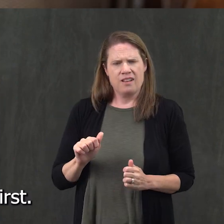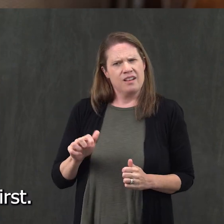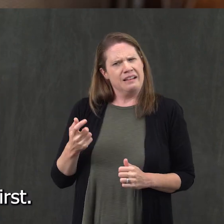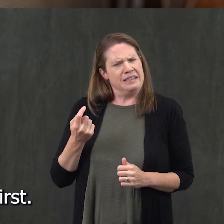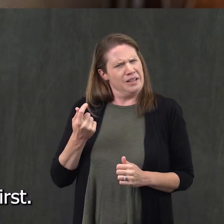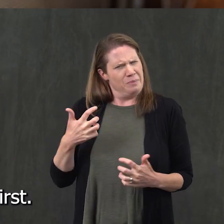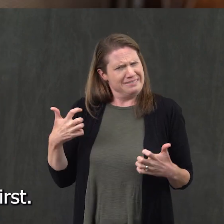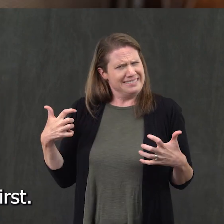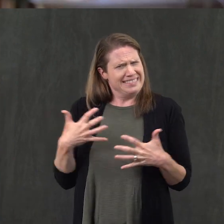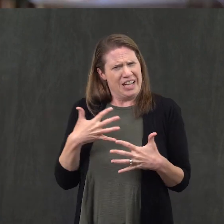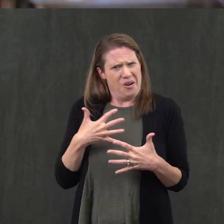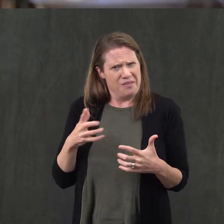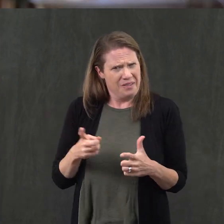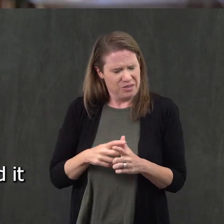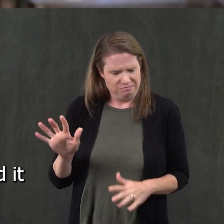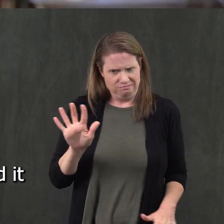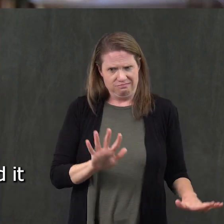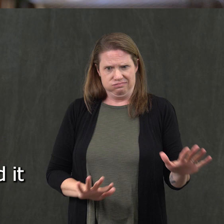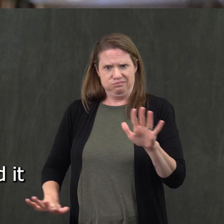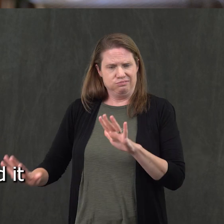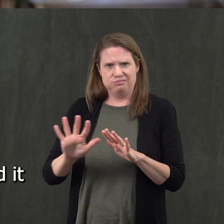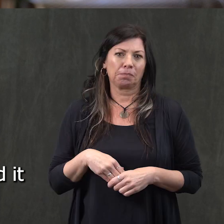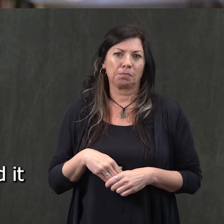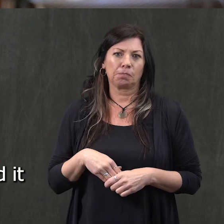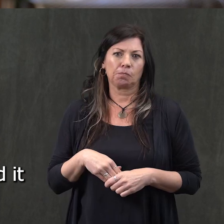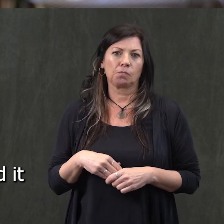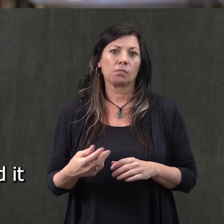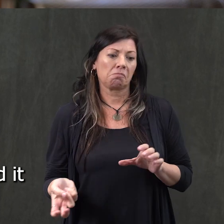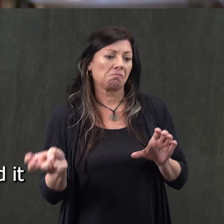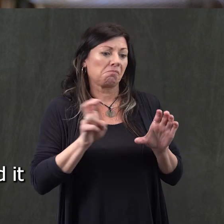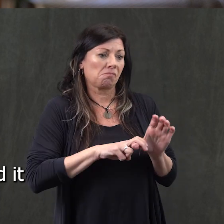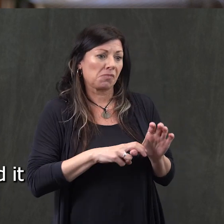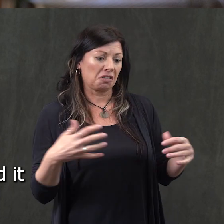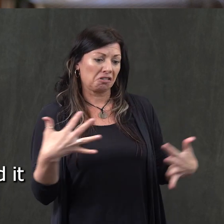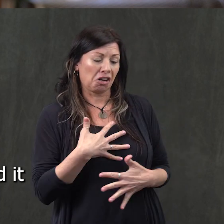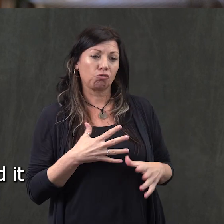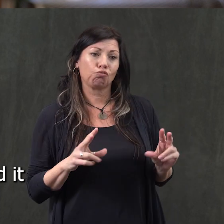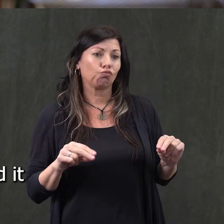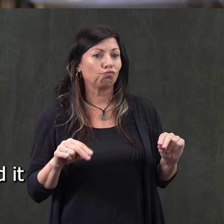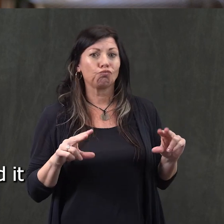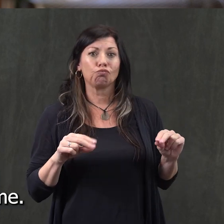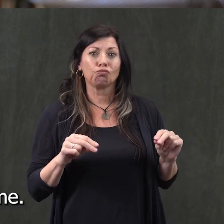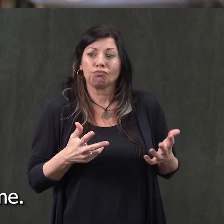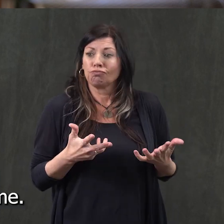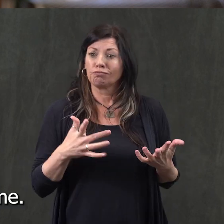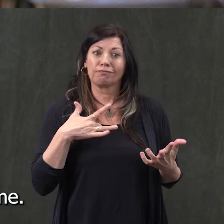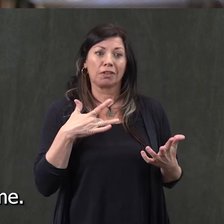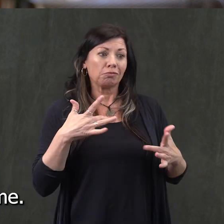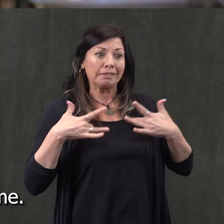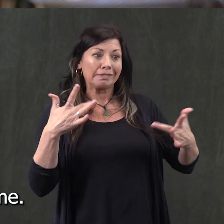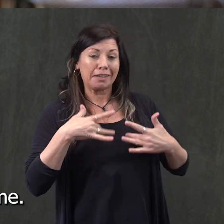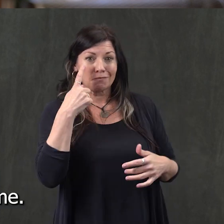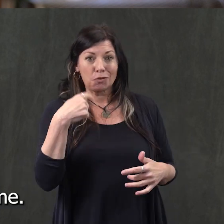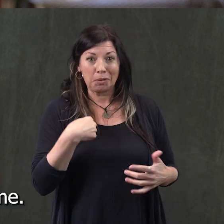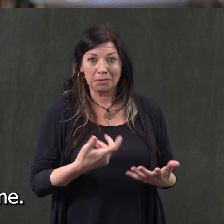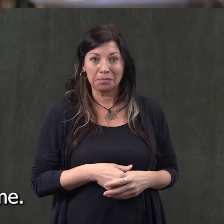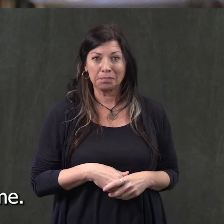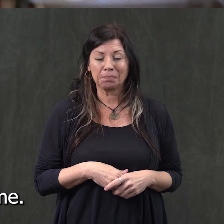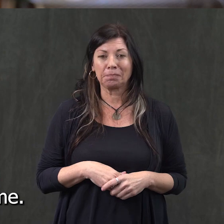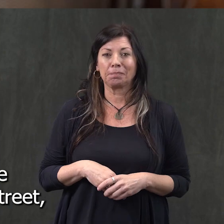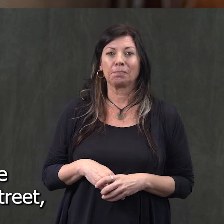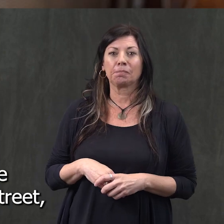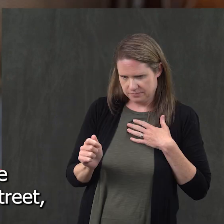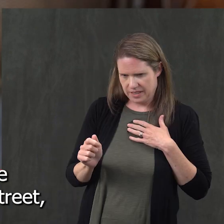little terrifying at first. Seamus. You just get in the car and it didn't scare me at all. It was pretty exciting for